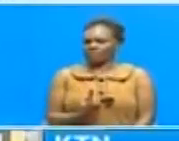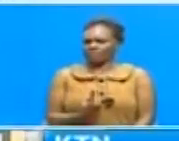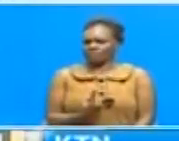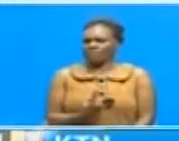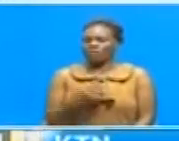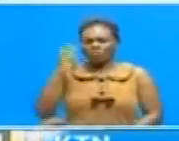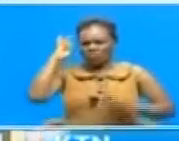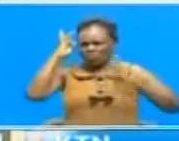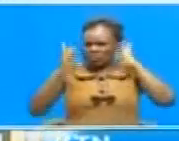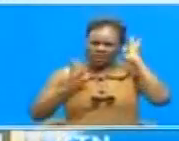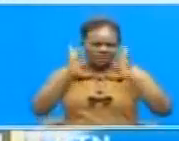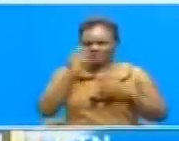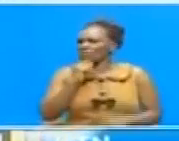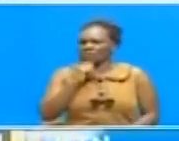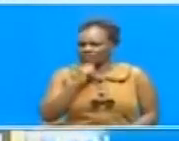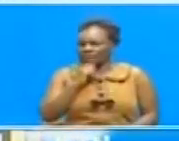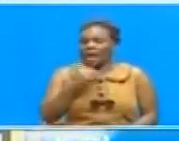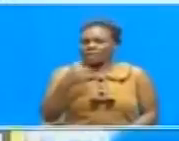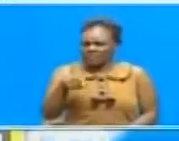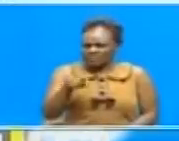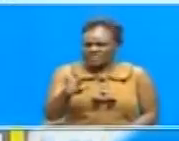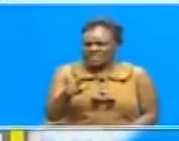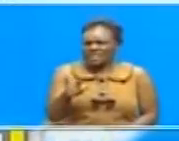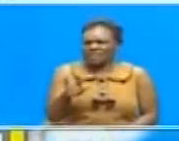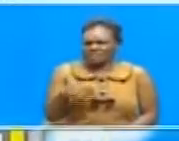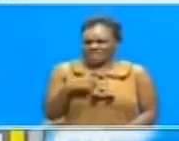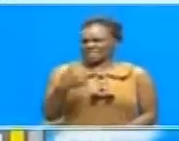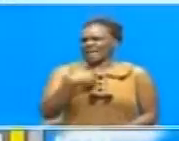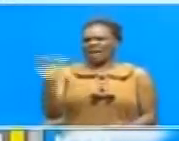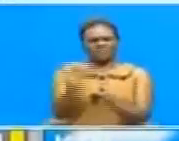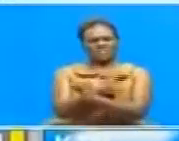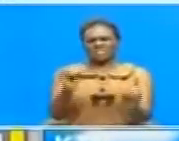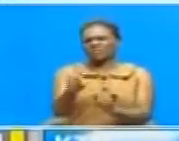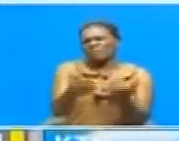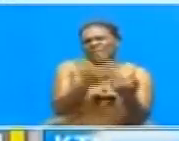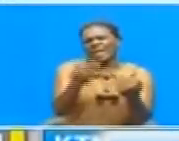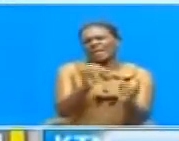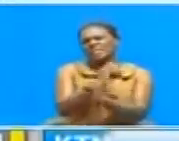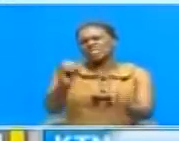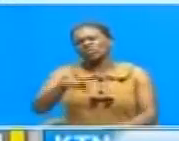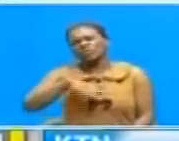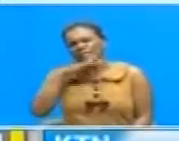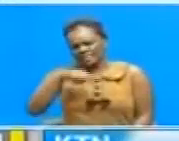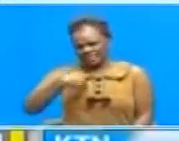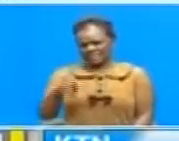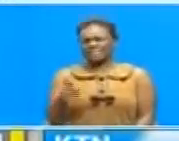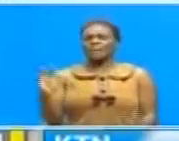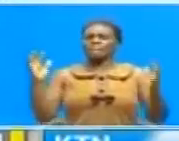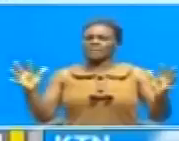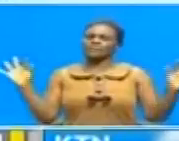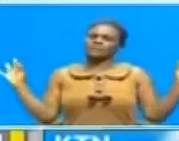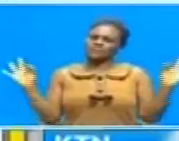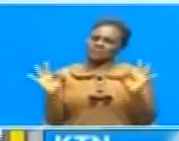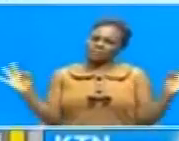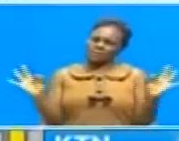In fact, I just wonder, they must be very inhuman. They don't care that people have been dying. To me, it's a big surprise.